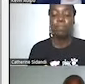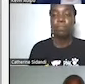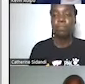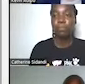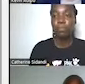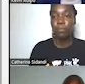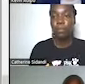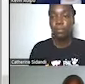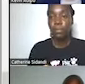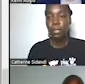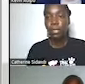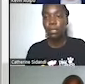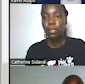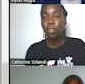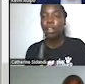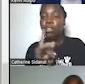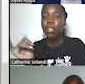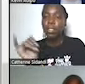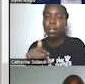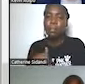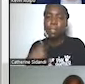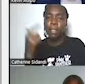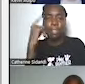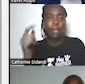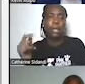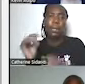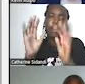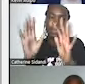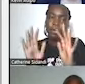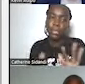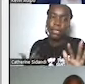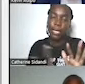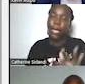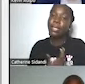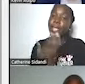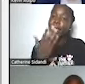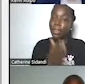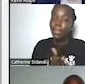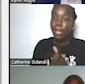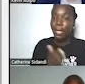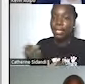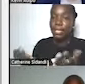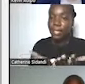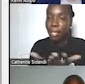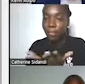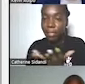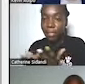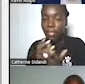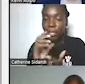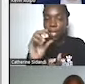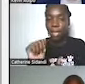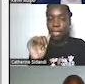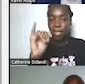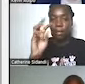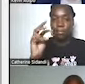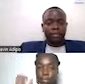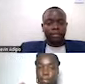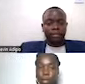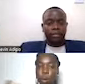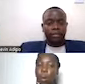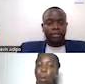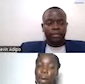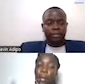I thought it's important that we highlight their services to you. Ames Business College, they are in Nairobi. And then we have